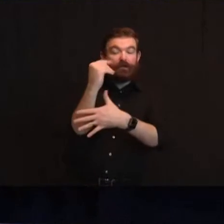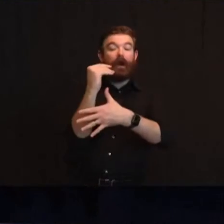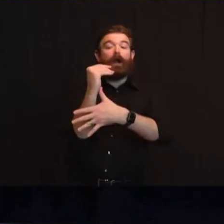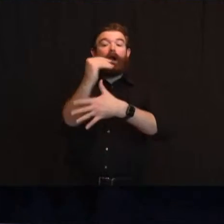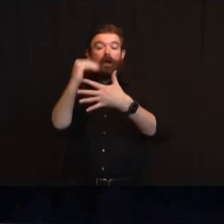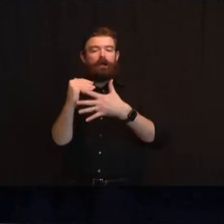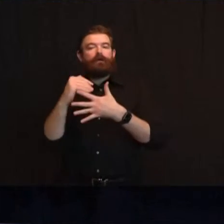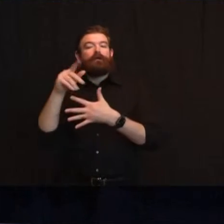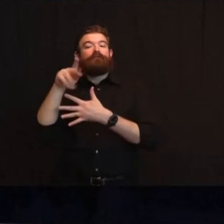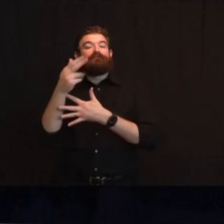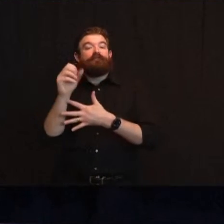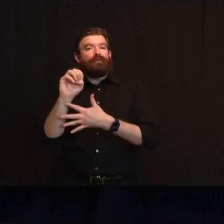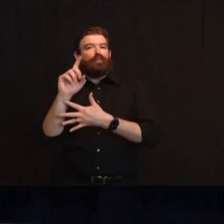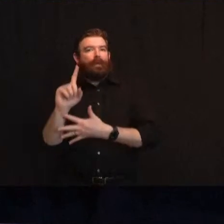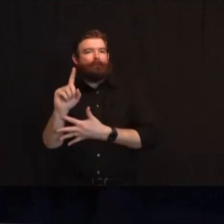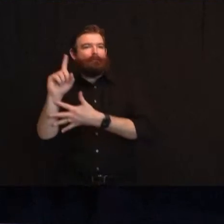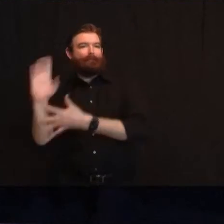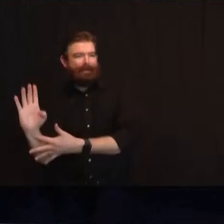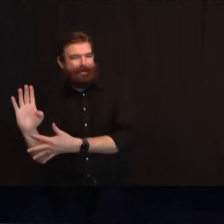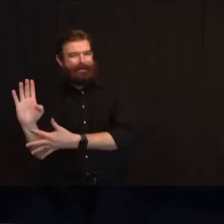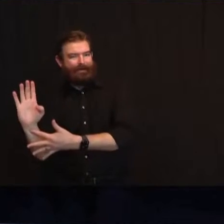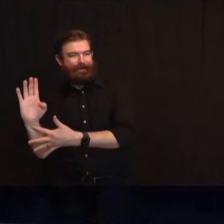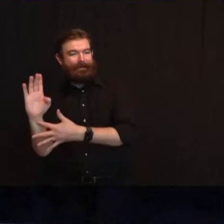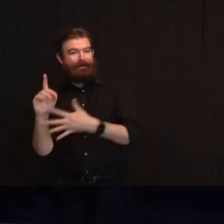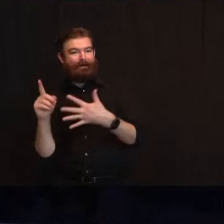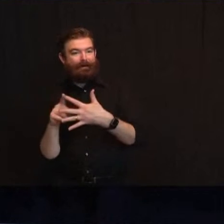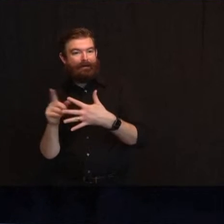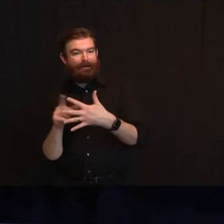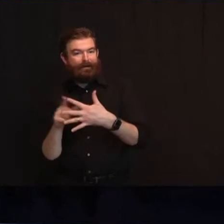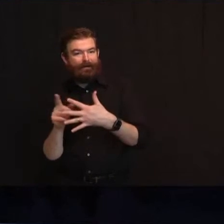benefits and minimize harm. This aligns with the